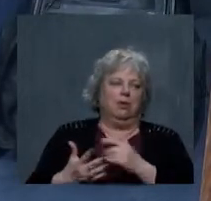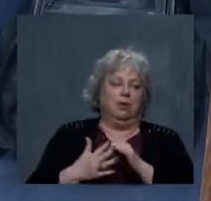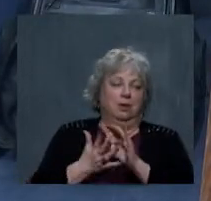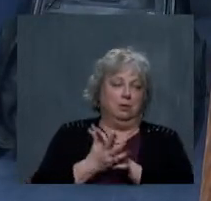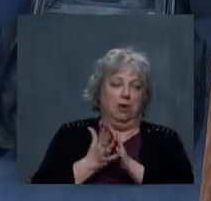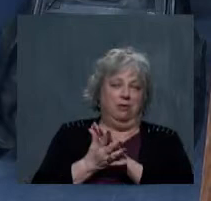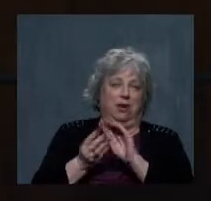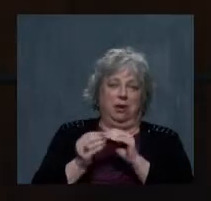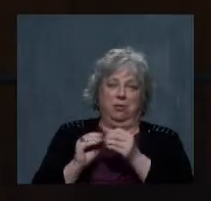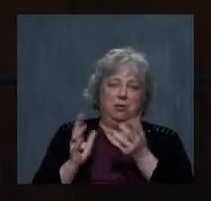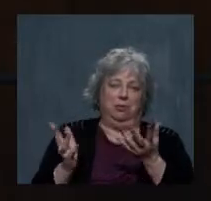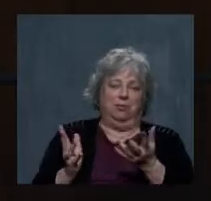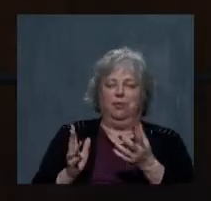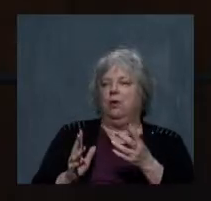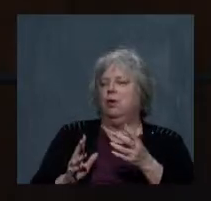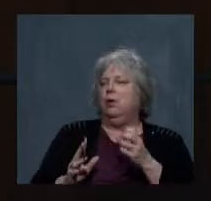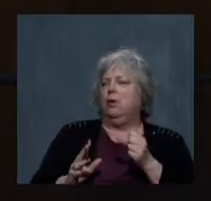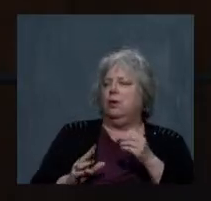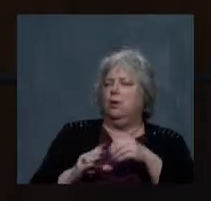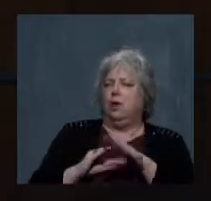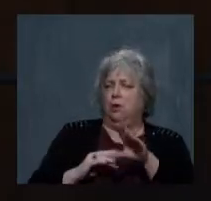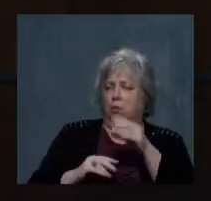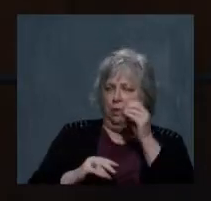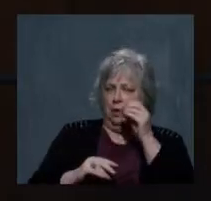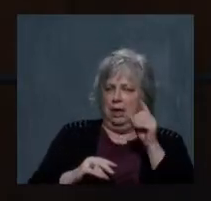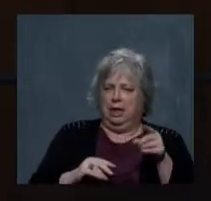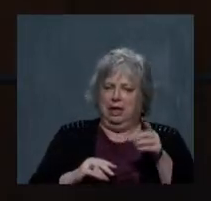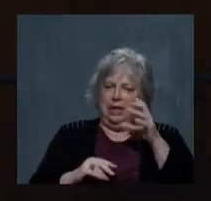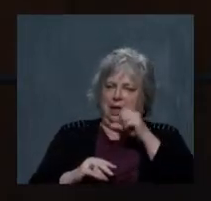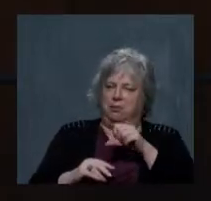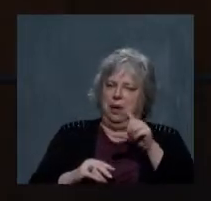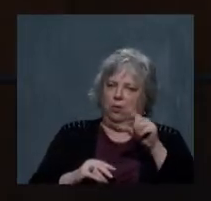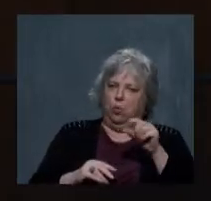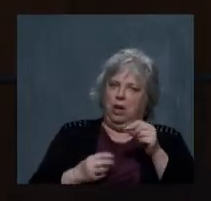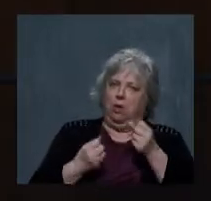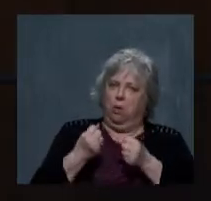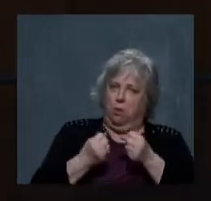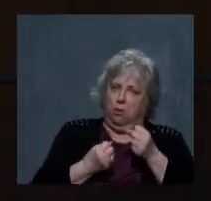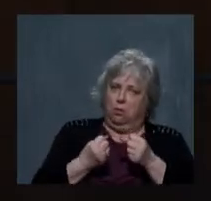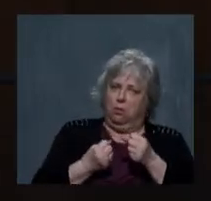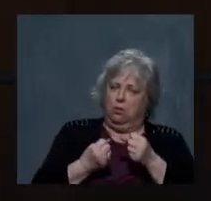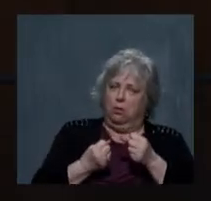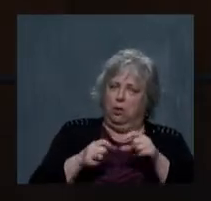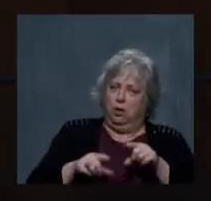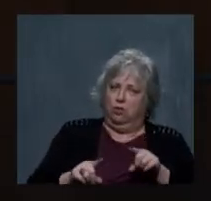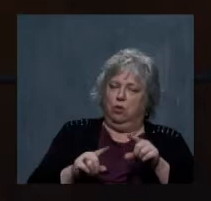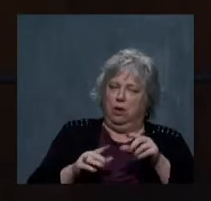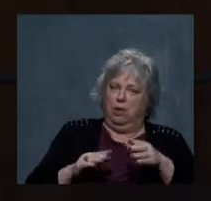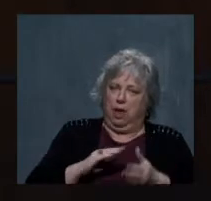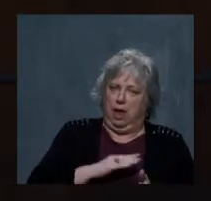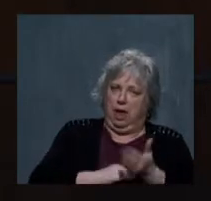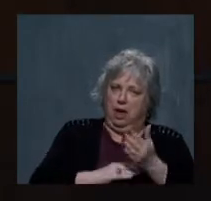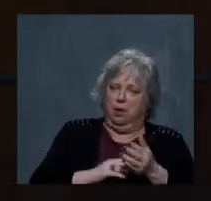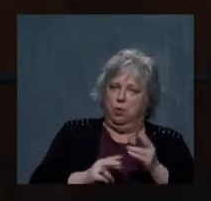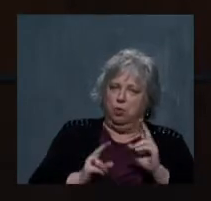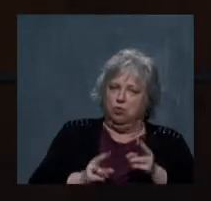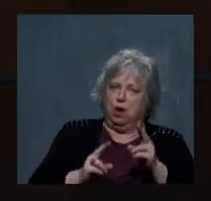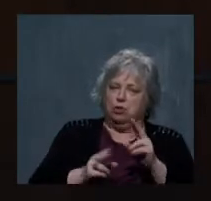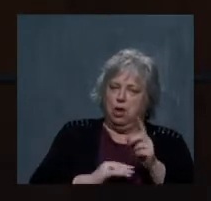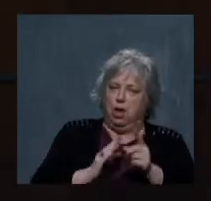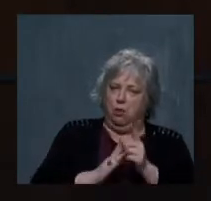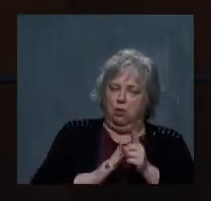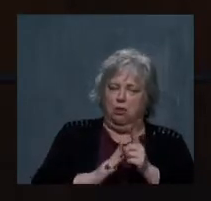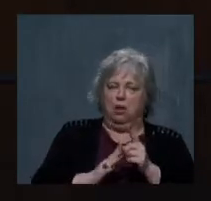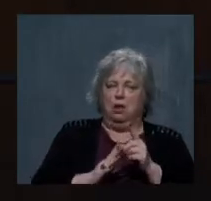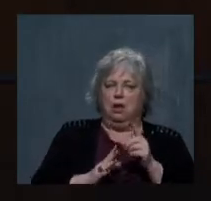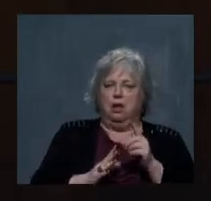traffic numbers. So in your opinion, so he's estimating 20 cars during the AM rush hour. So if that